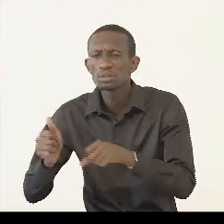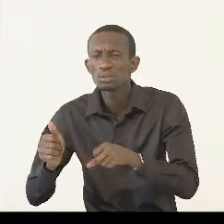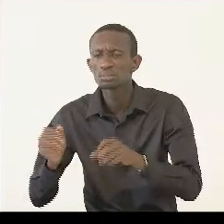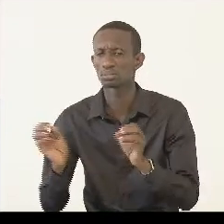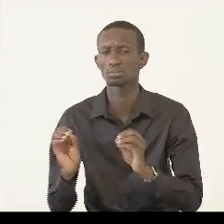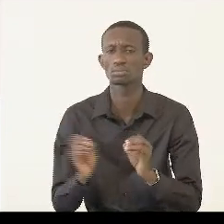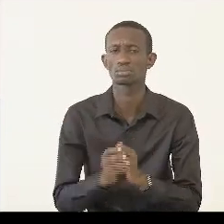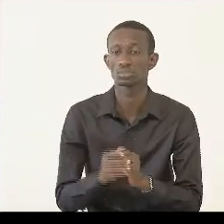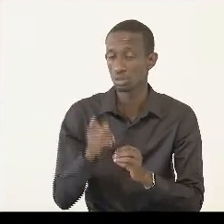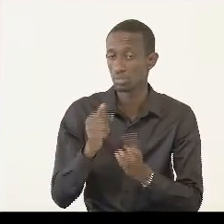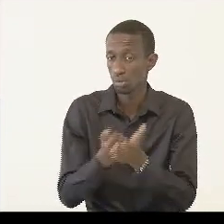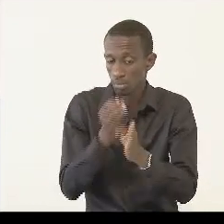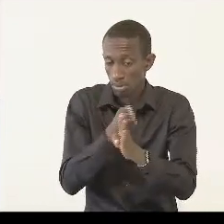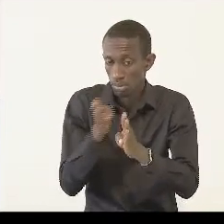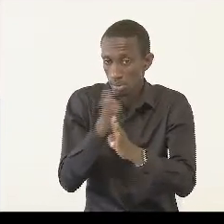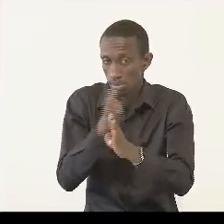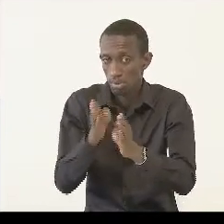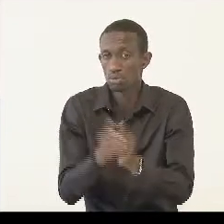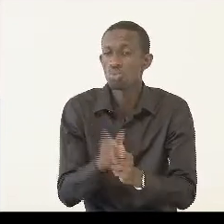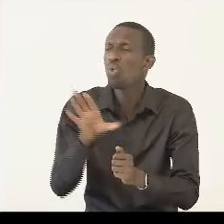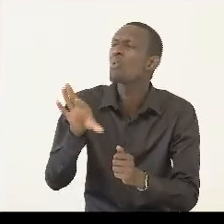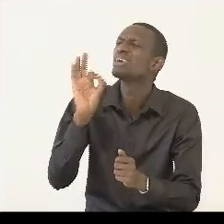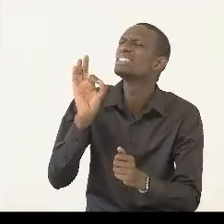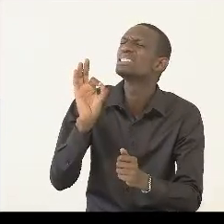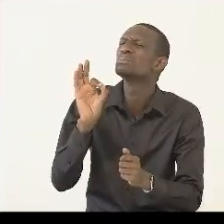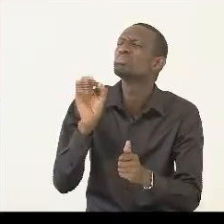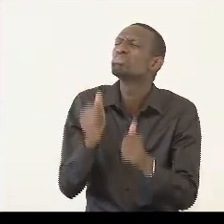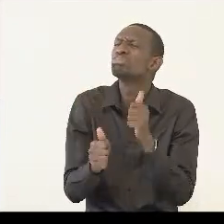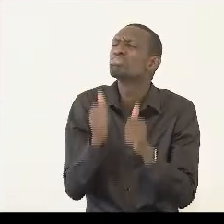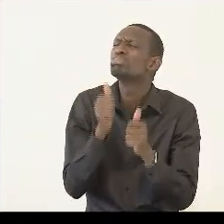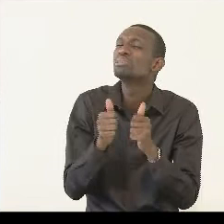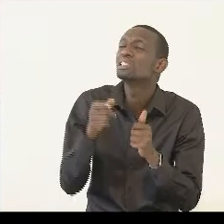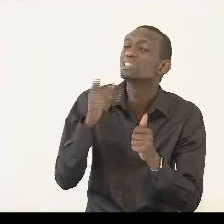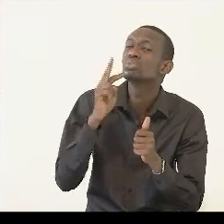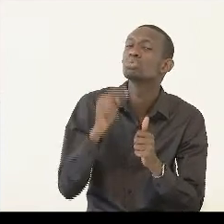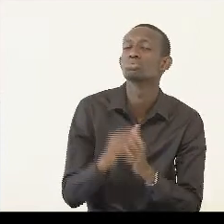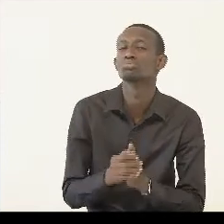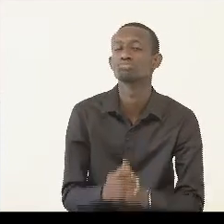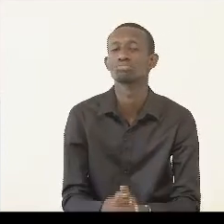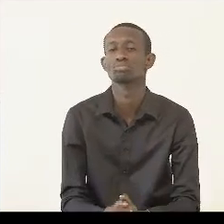So with that guidance, are we able to pick out the answer and fix it here?